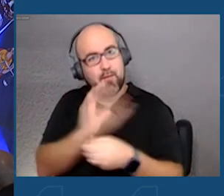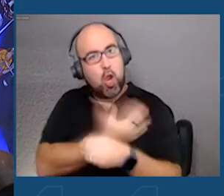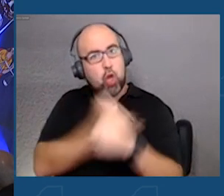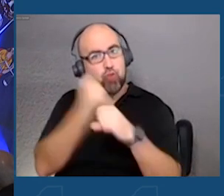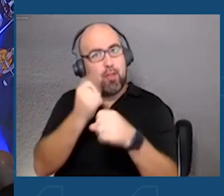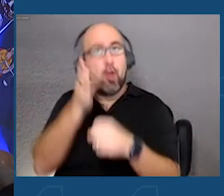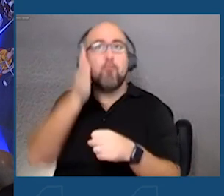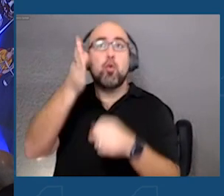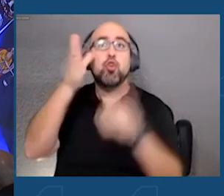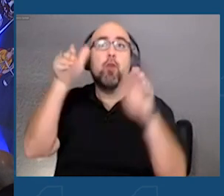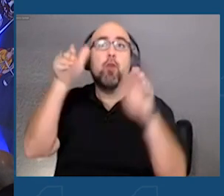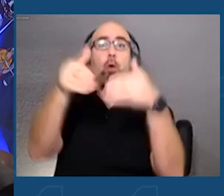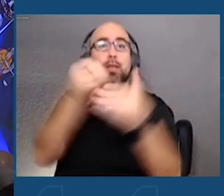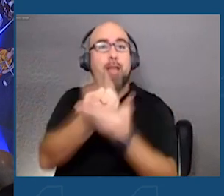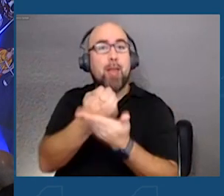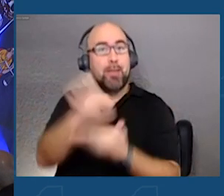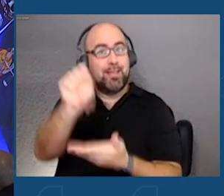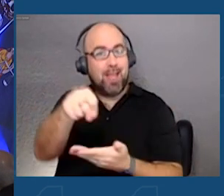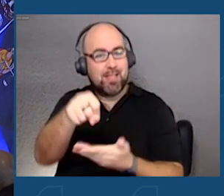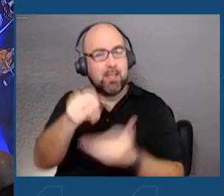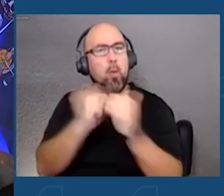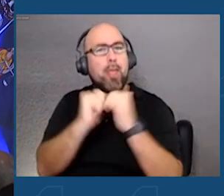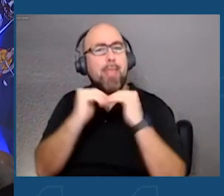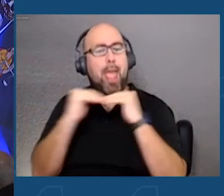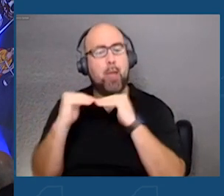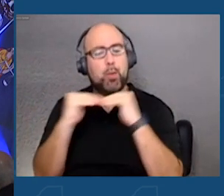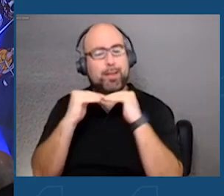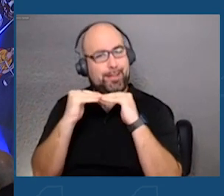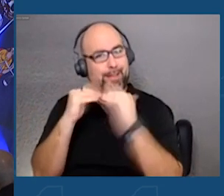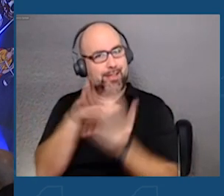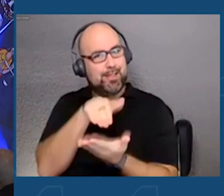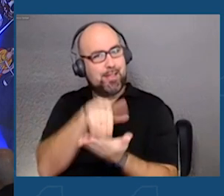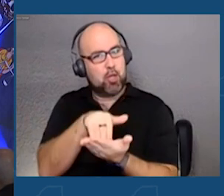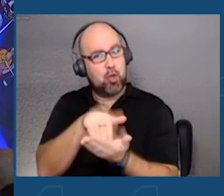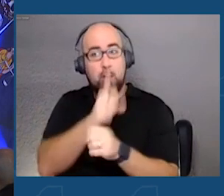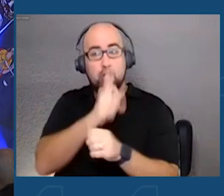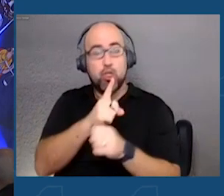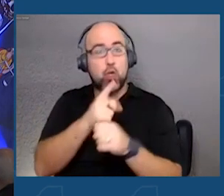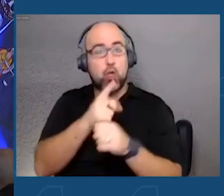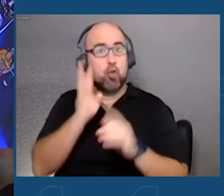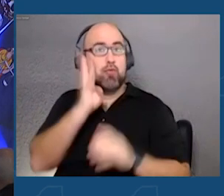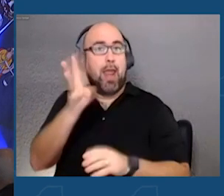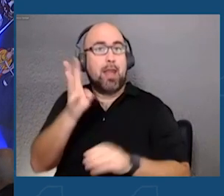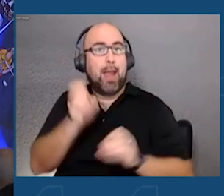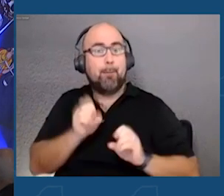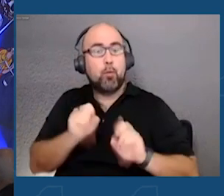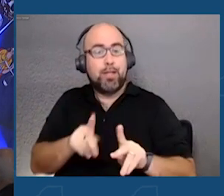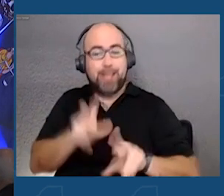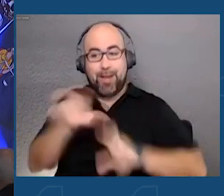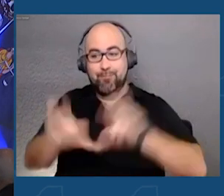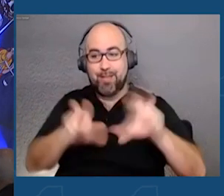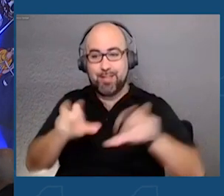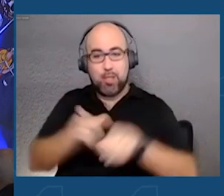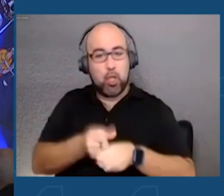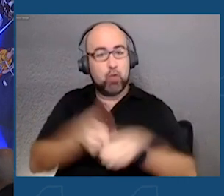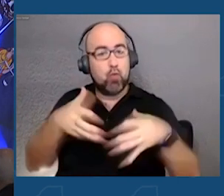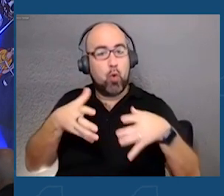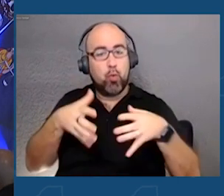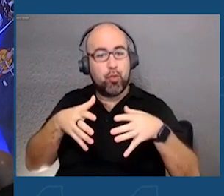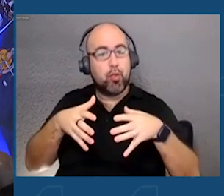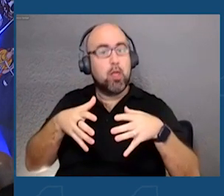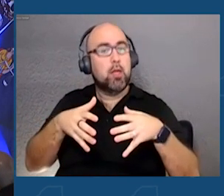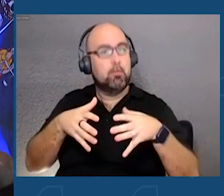at the center. So making sure as we're creating opportunity and we're investing in growth, investing in the business of the 21st